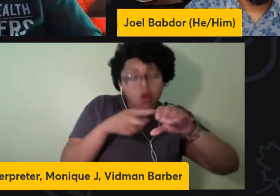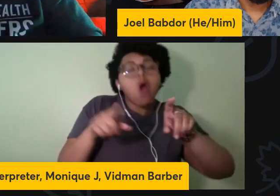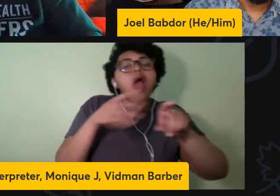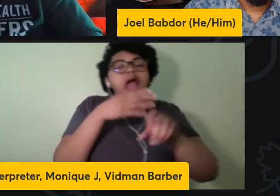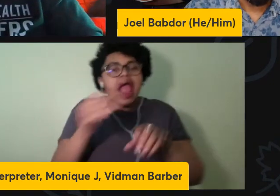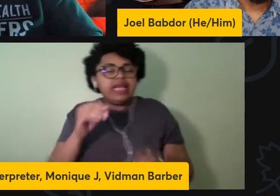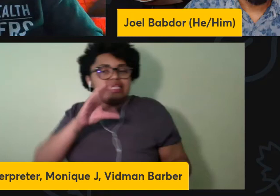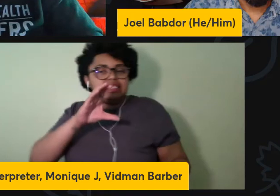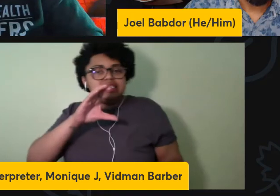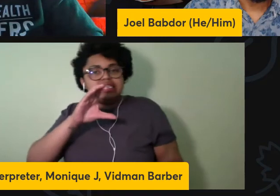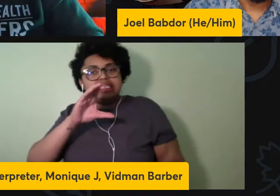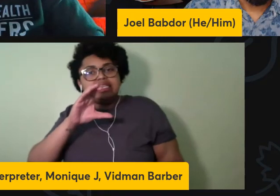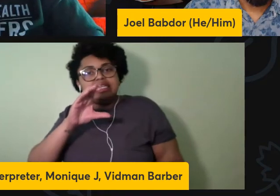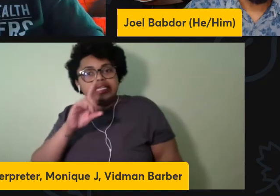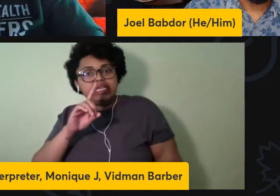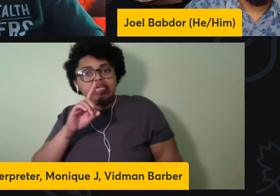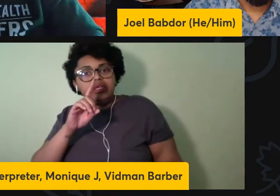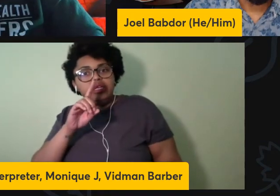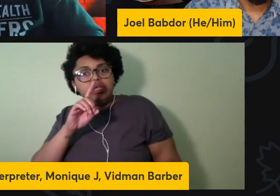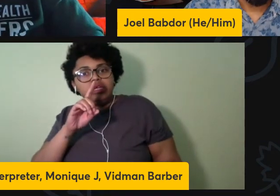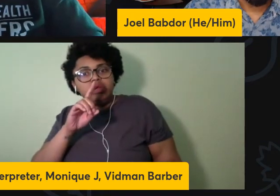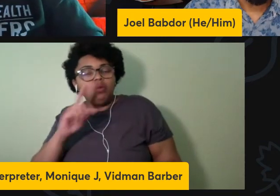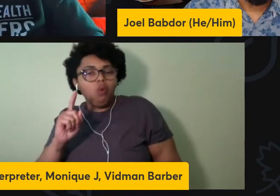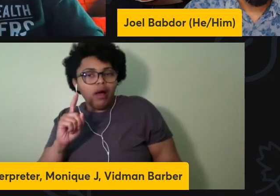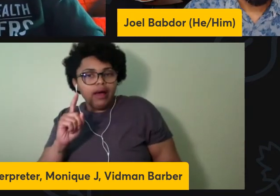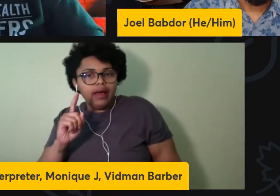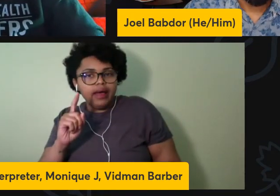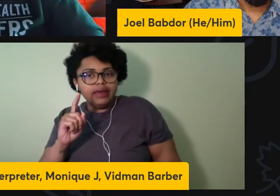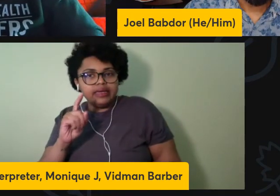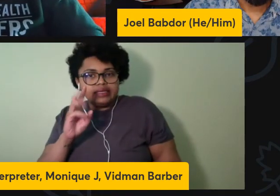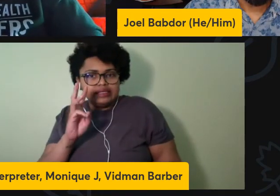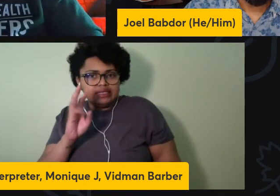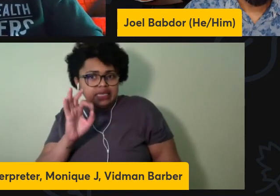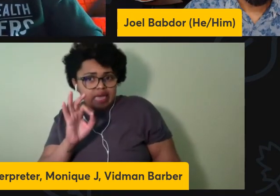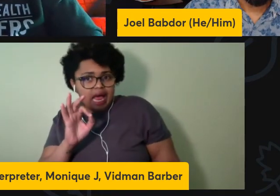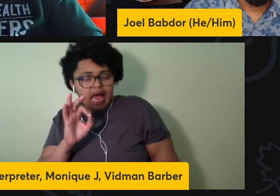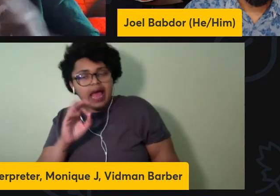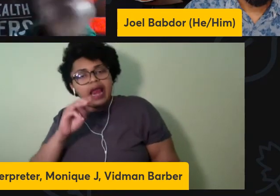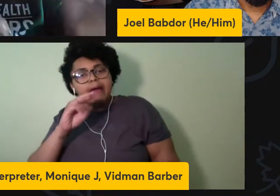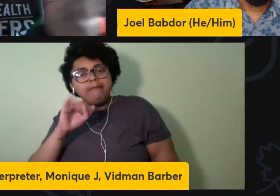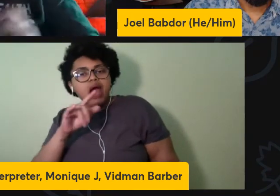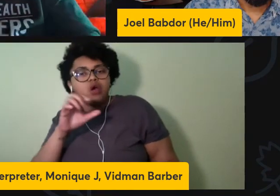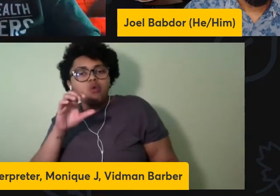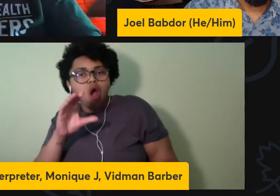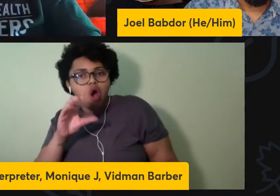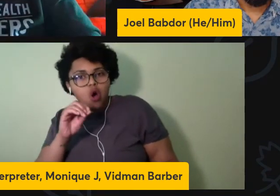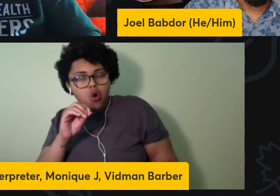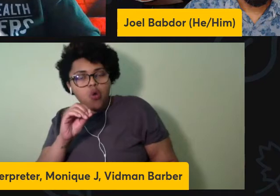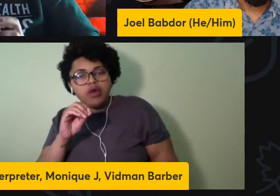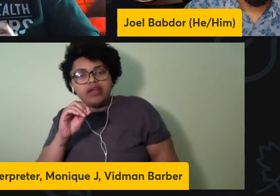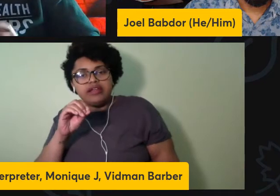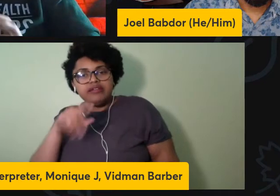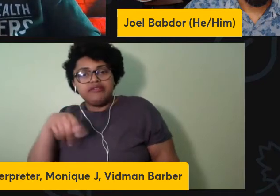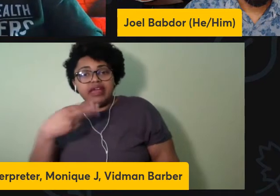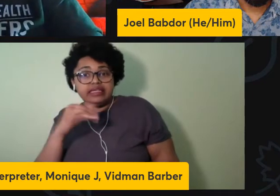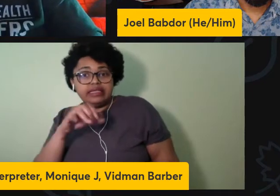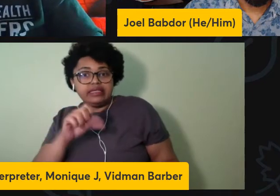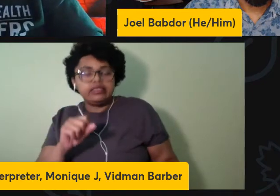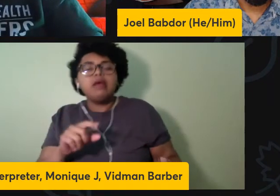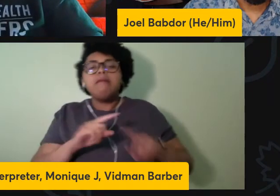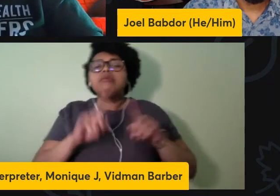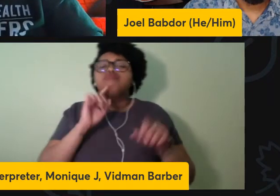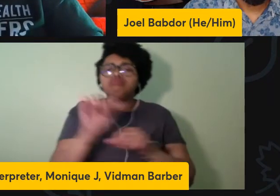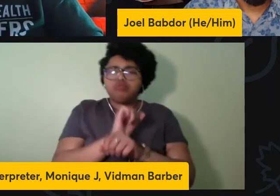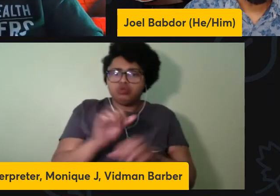CD169 macrophages. That's something that we're definitely doing right now, especially trying to do like Cre-Floxed receptor 1